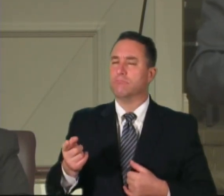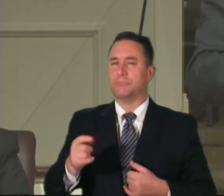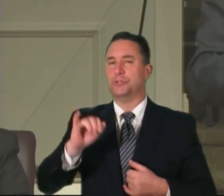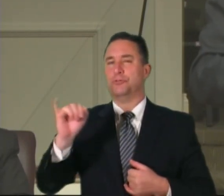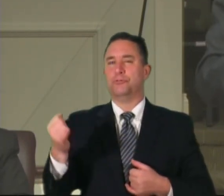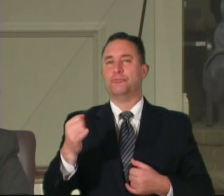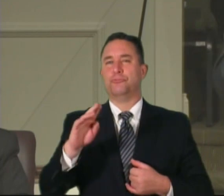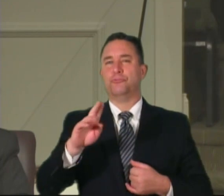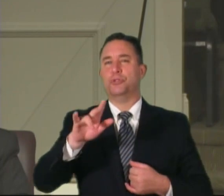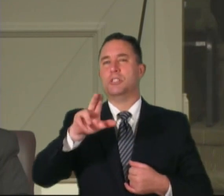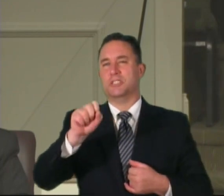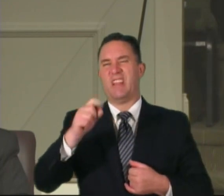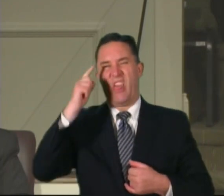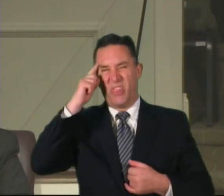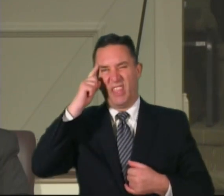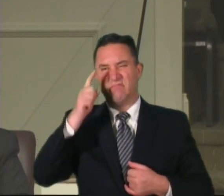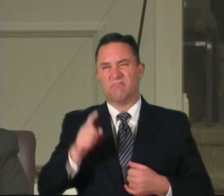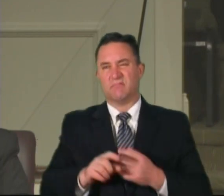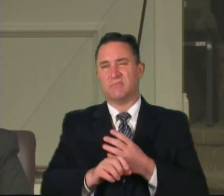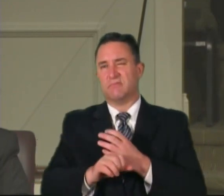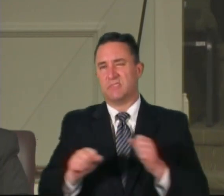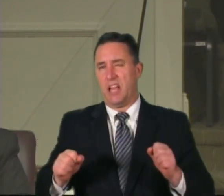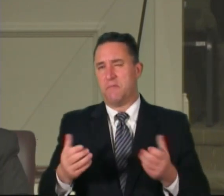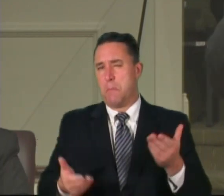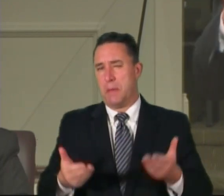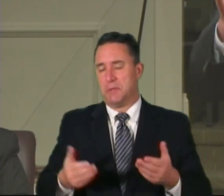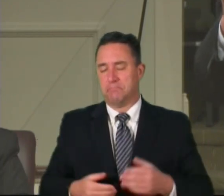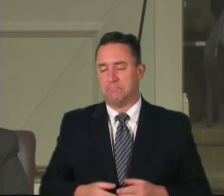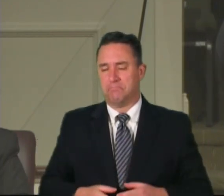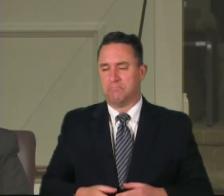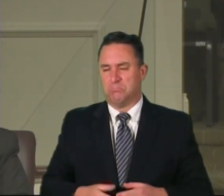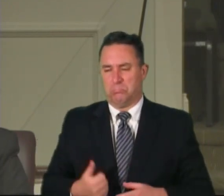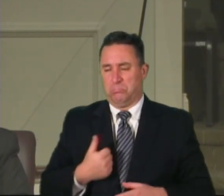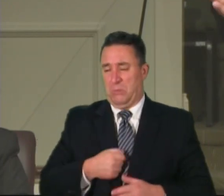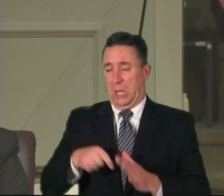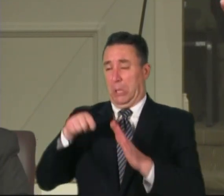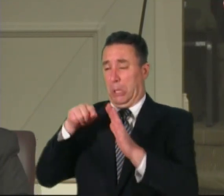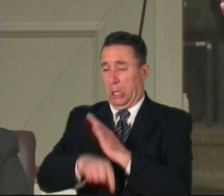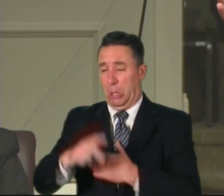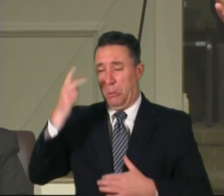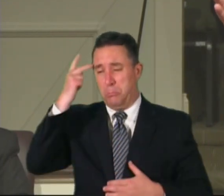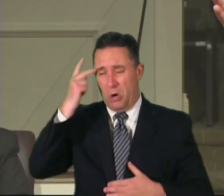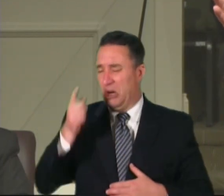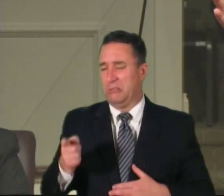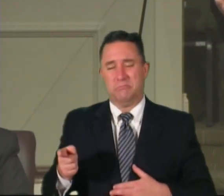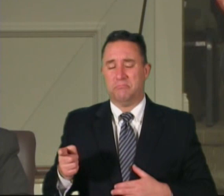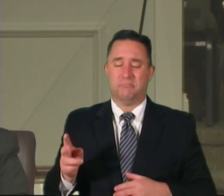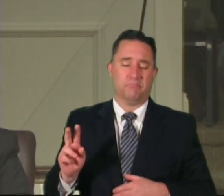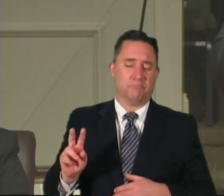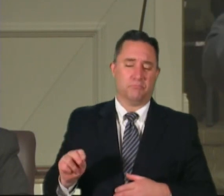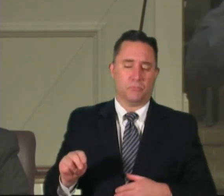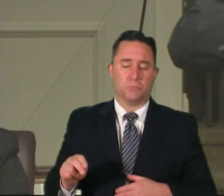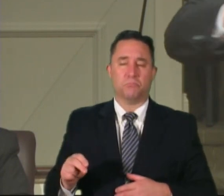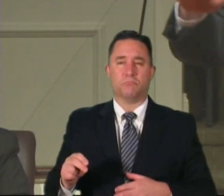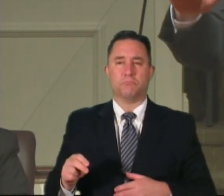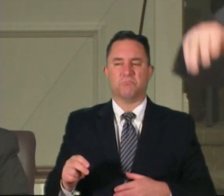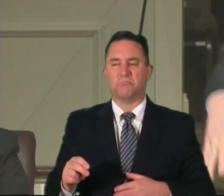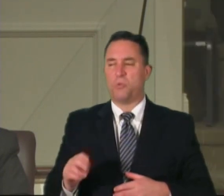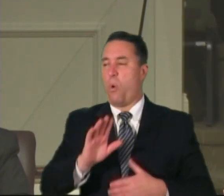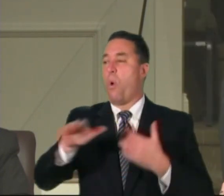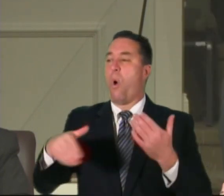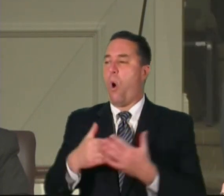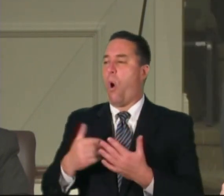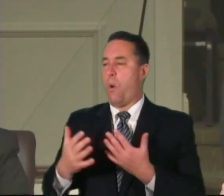Julius accepted Jesus. He said, I can't see myself killing Paul. So, we're keeping